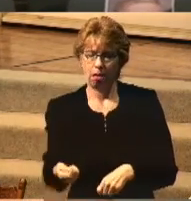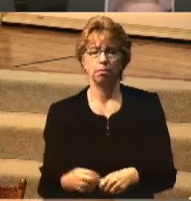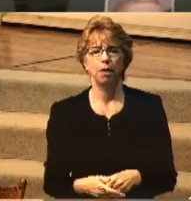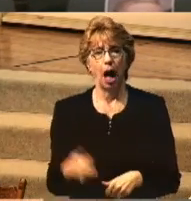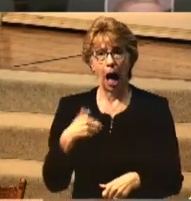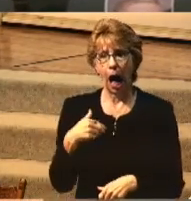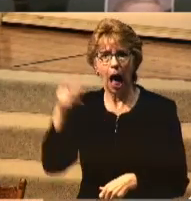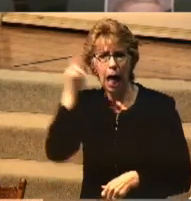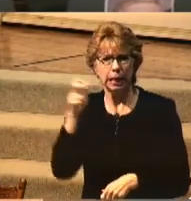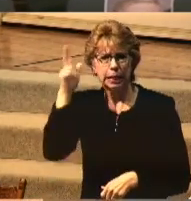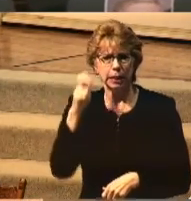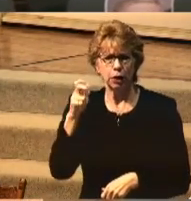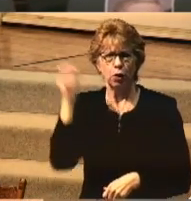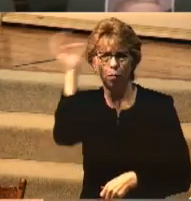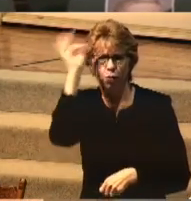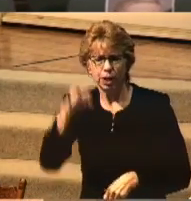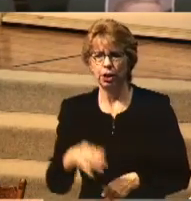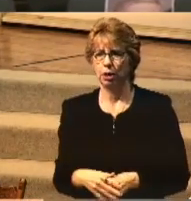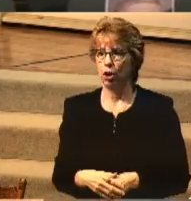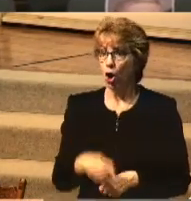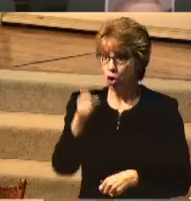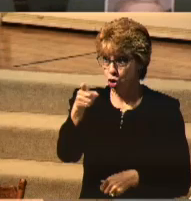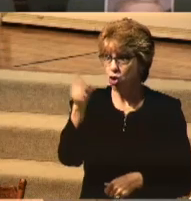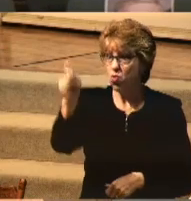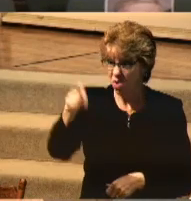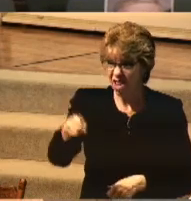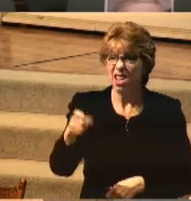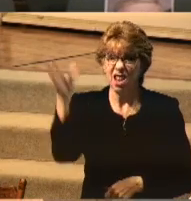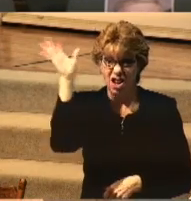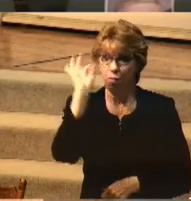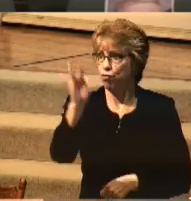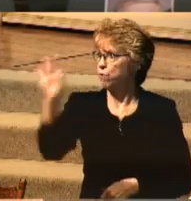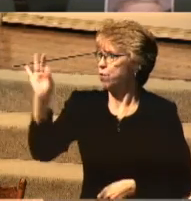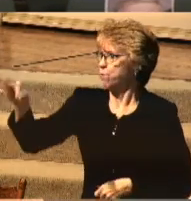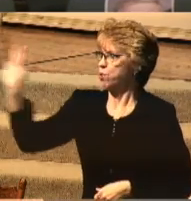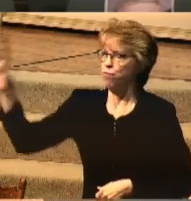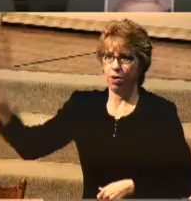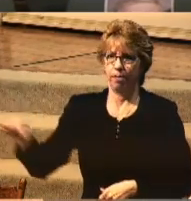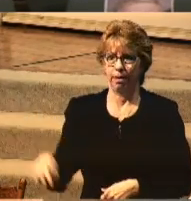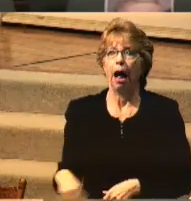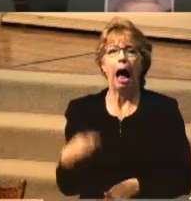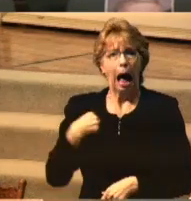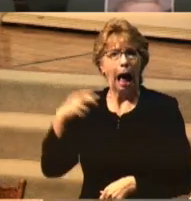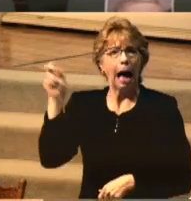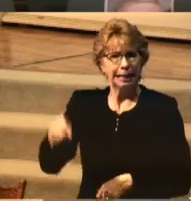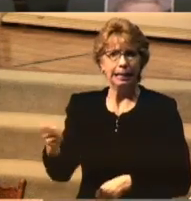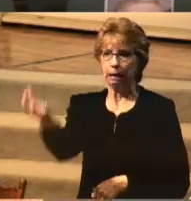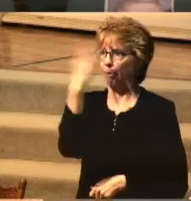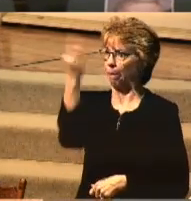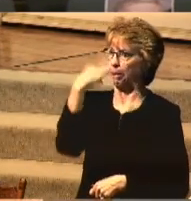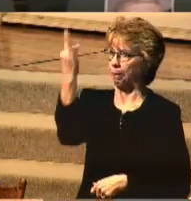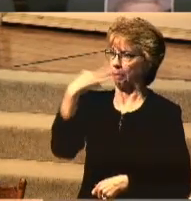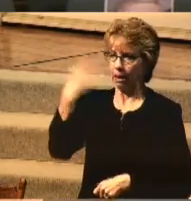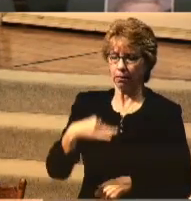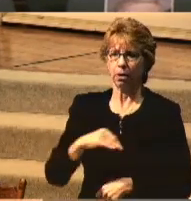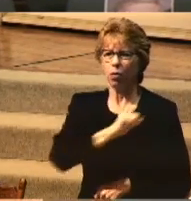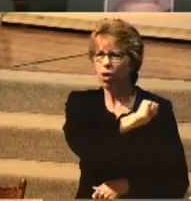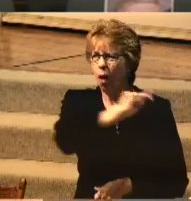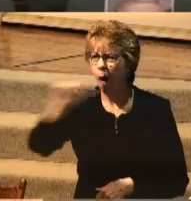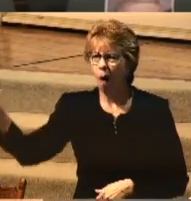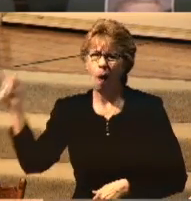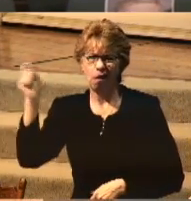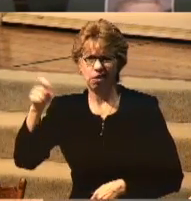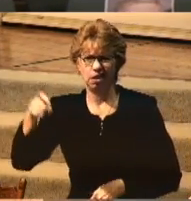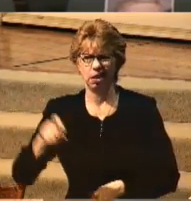I need to be preached to. You need to be preached to. You need to be preached to. All of us do.